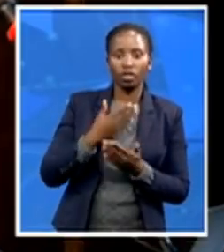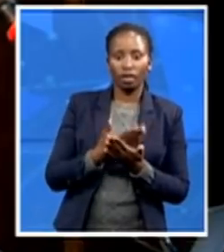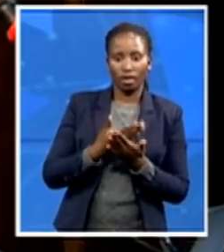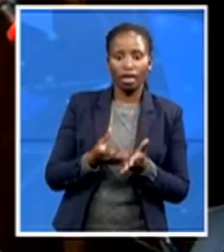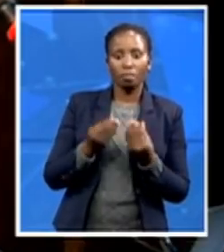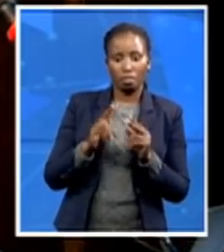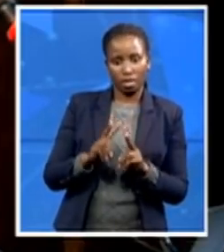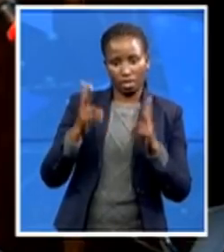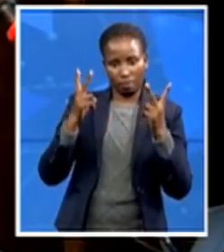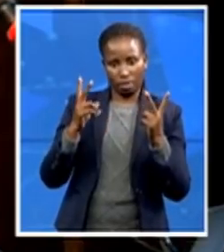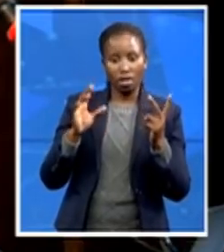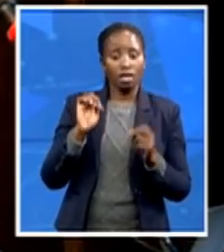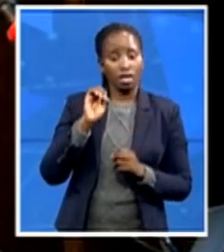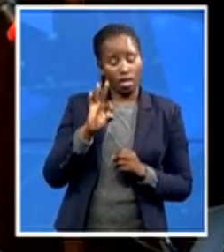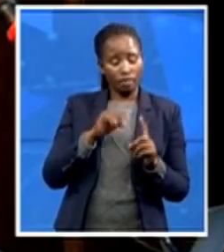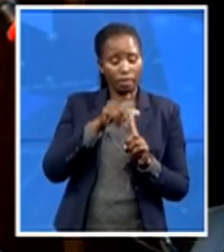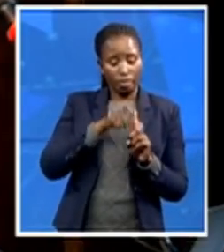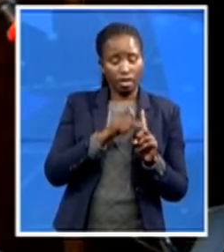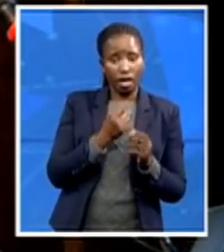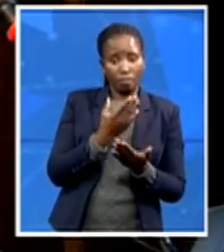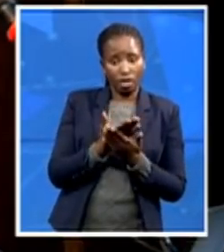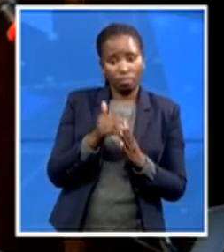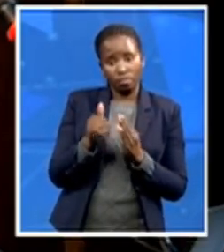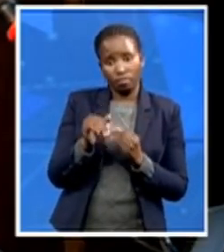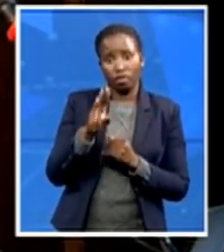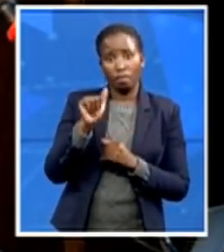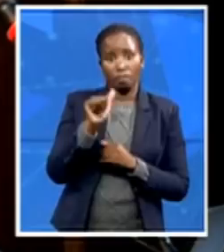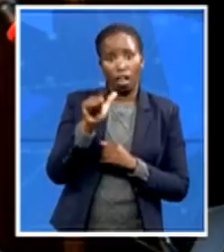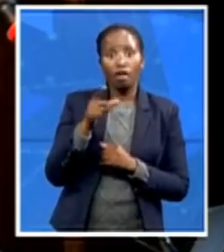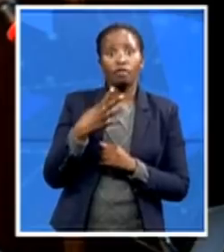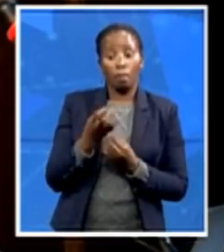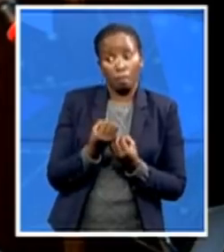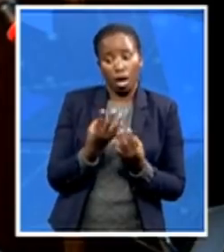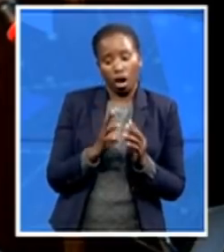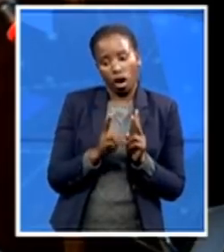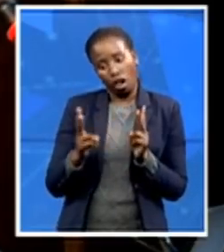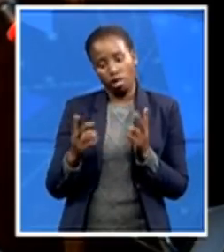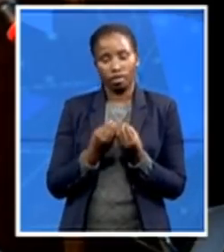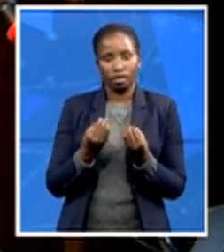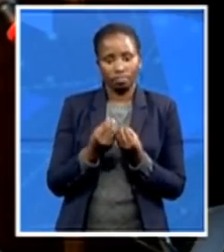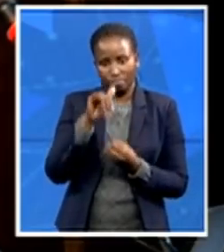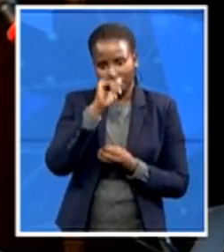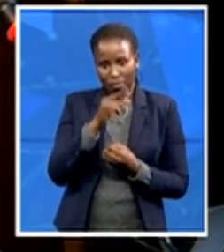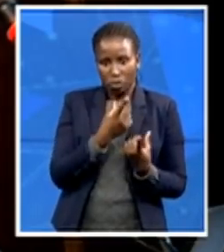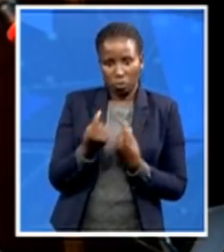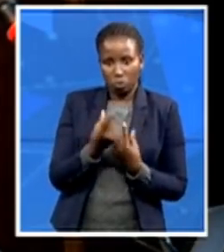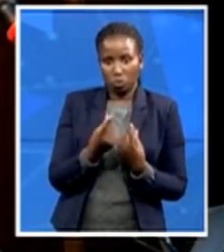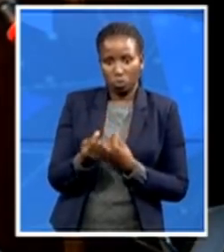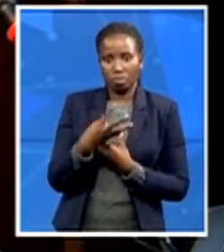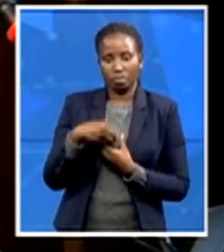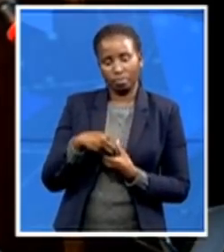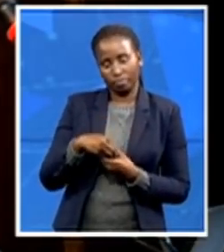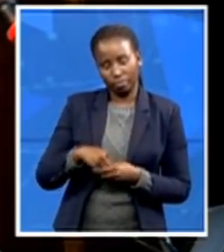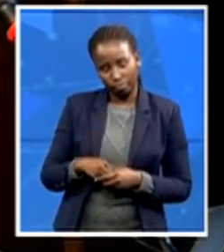on a similar matter and he committed these offences while he was out on bail. I therefore find that it is in the